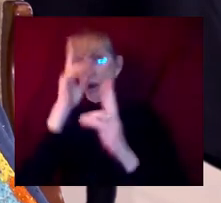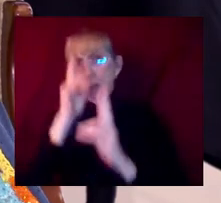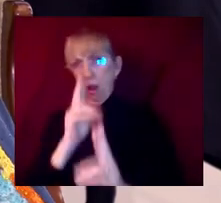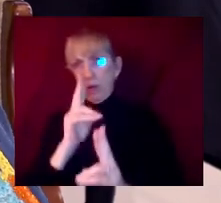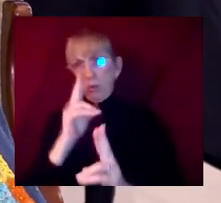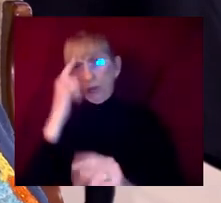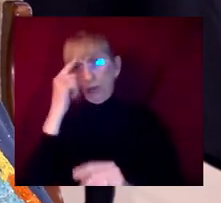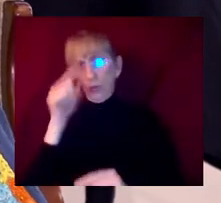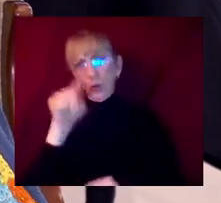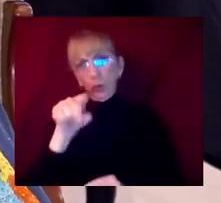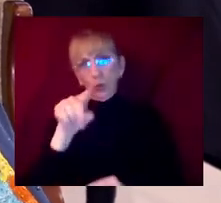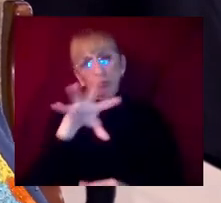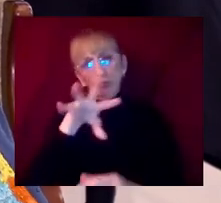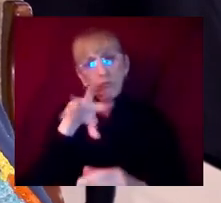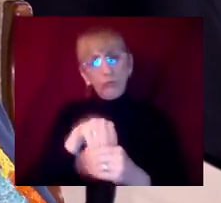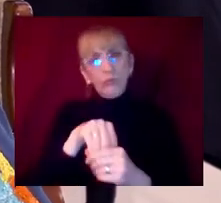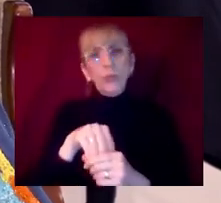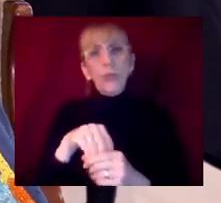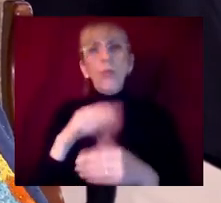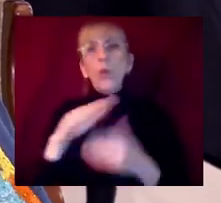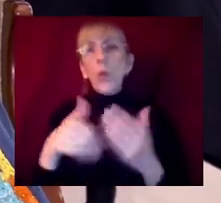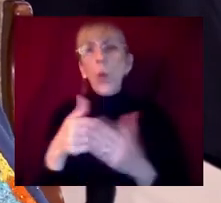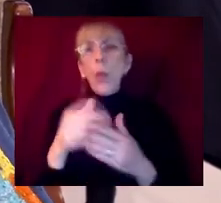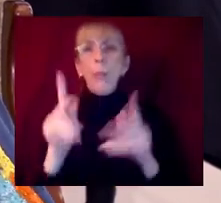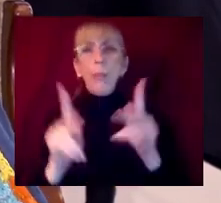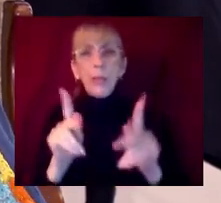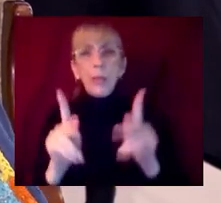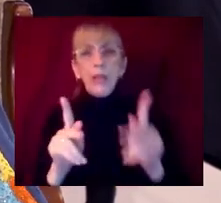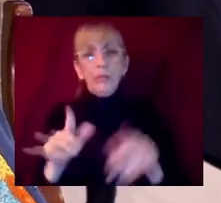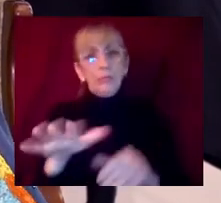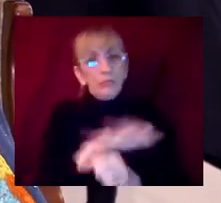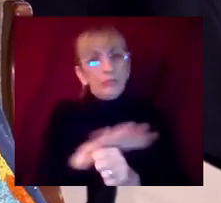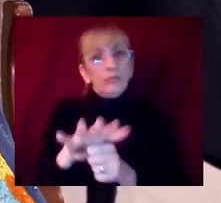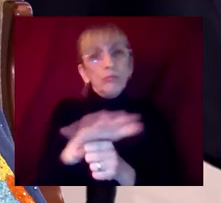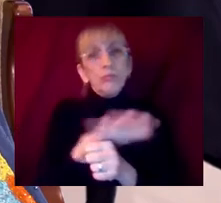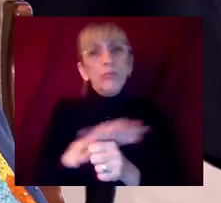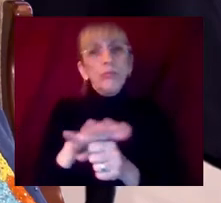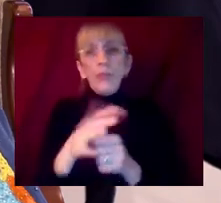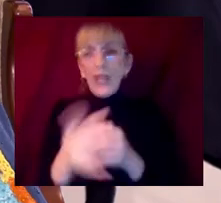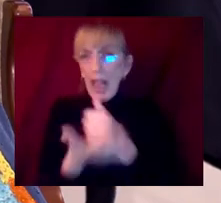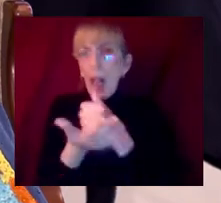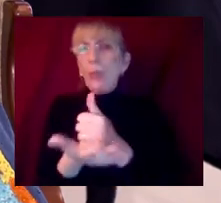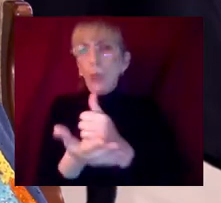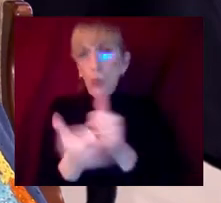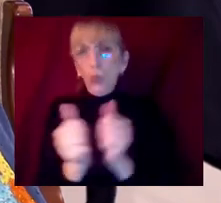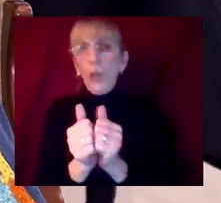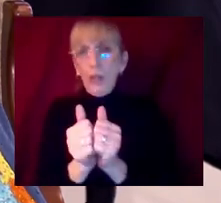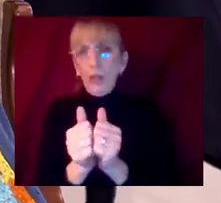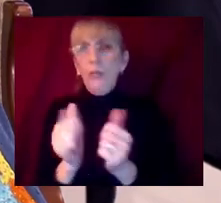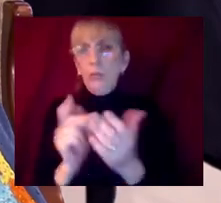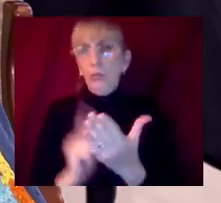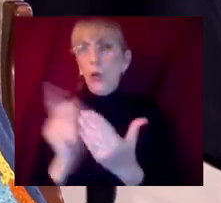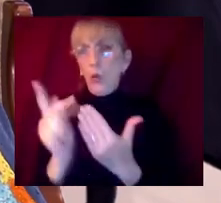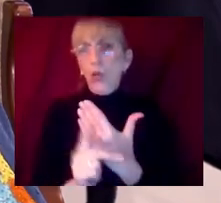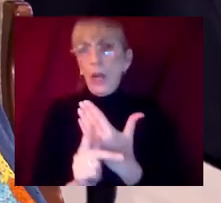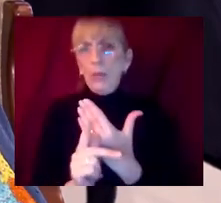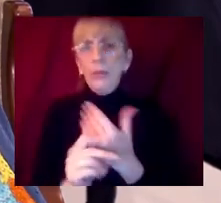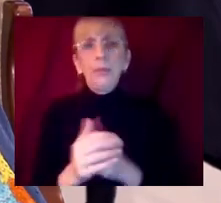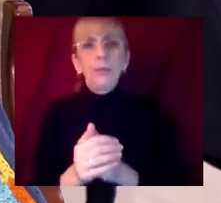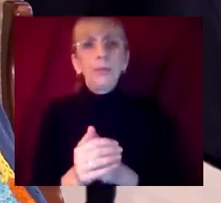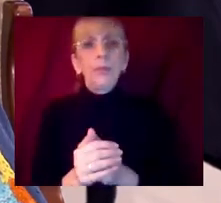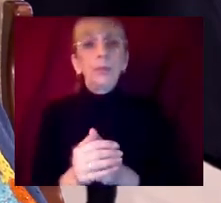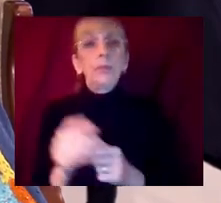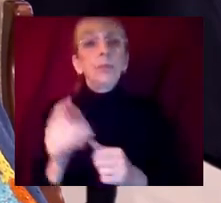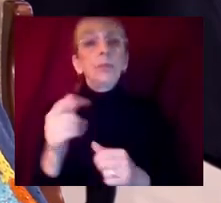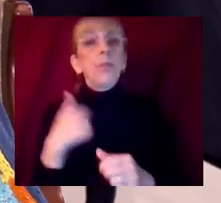and all the wonderful people locally that kind of get out there and help with it. And you know, it's all always kind of sponsored